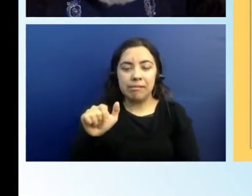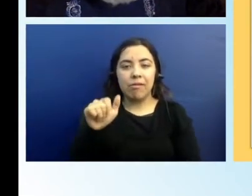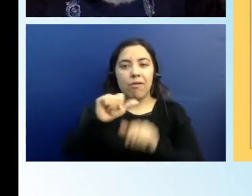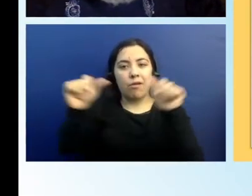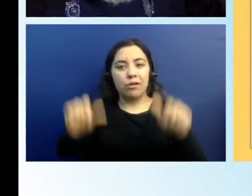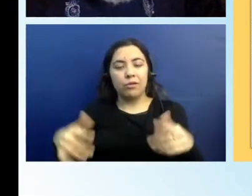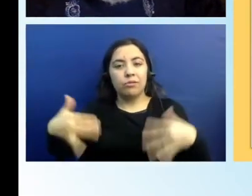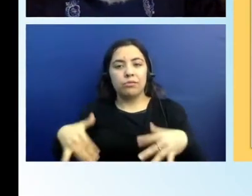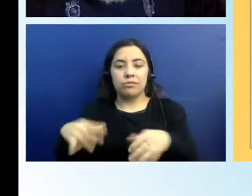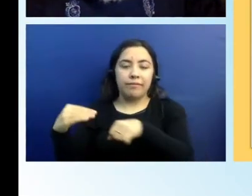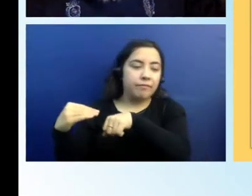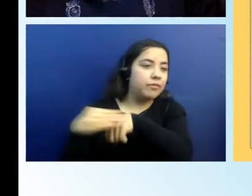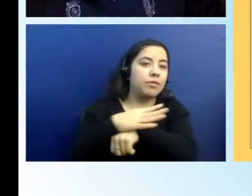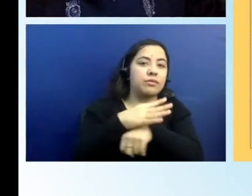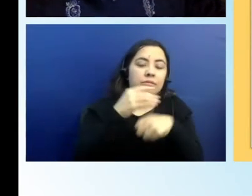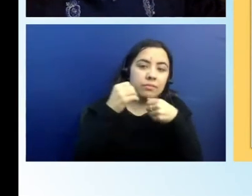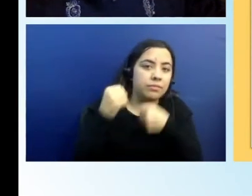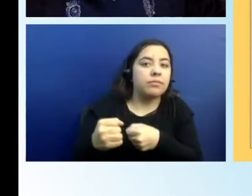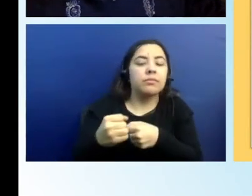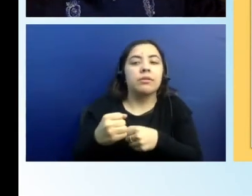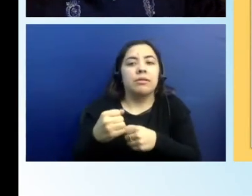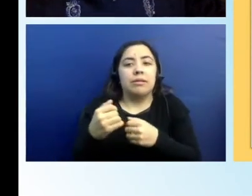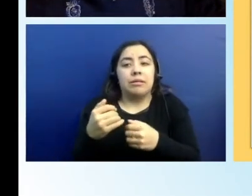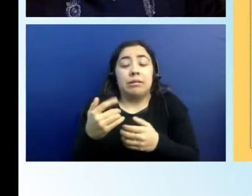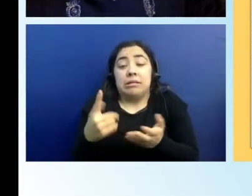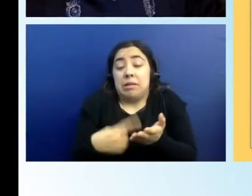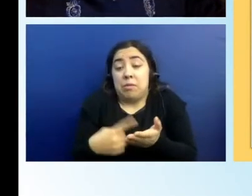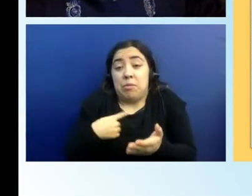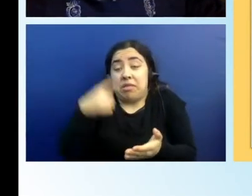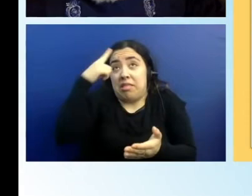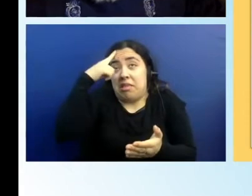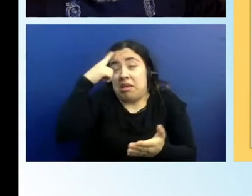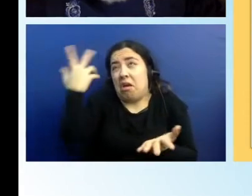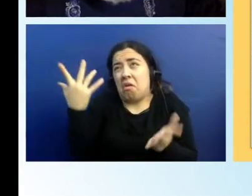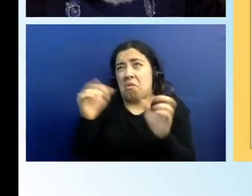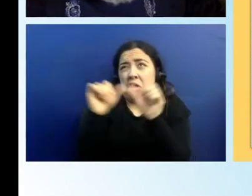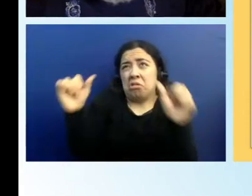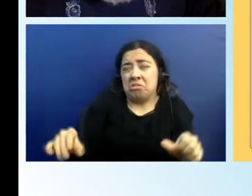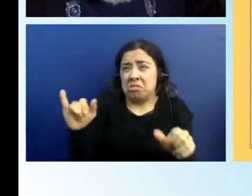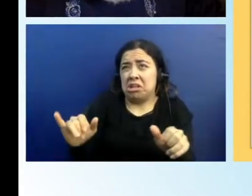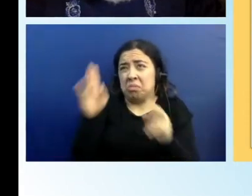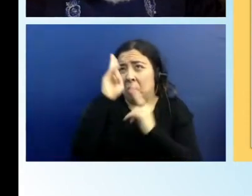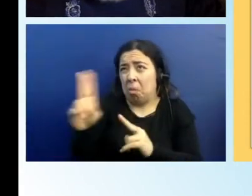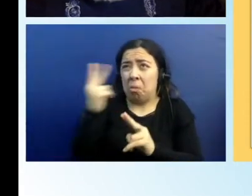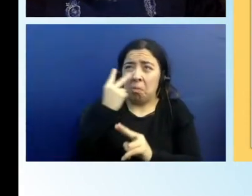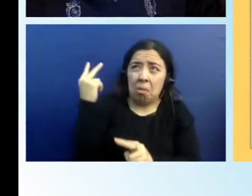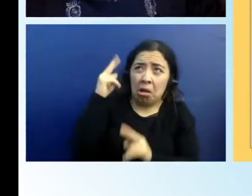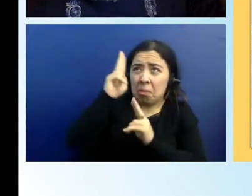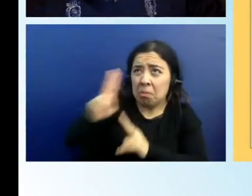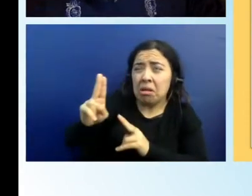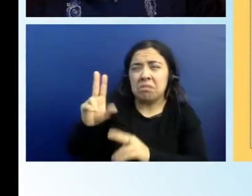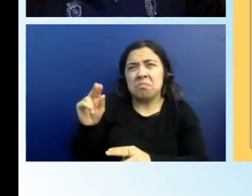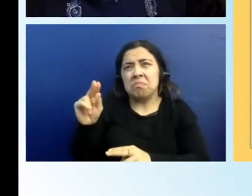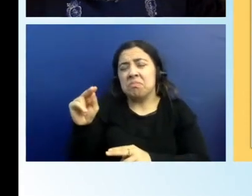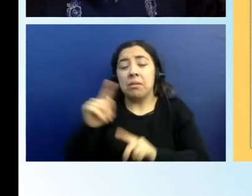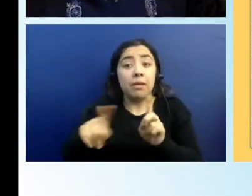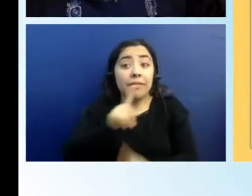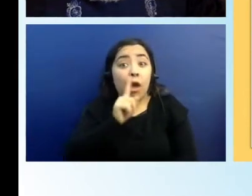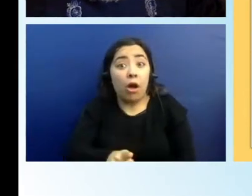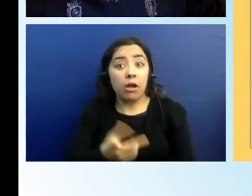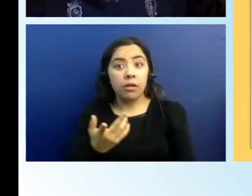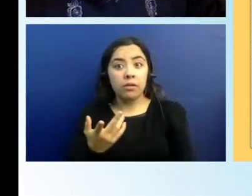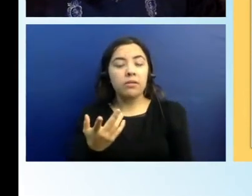a big part of that. Even though we don't always think of them as being memorials or monuments, they actually are, because